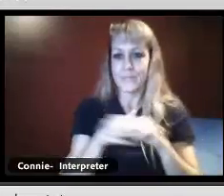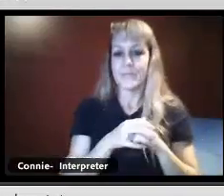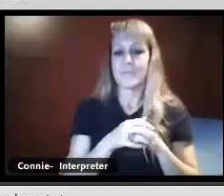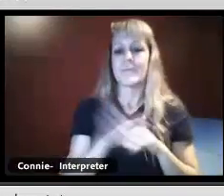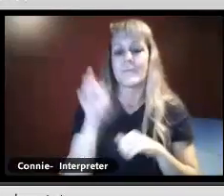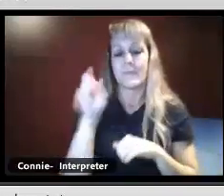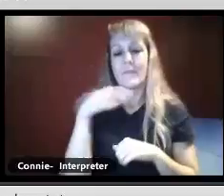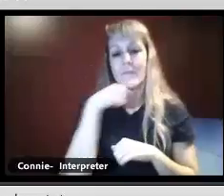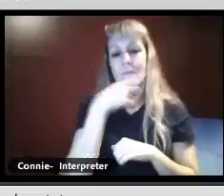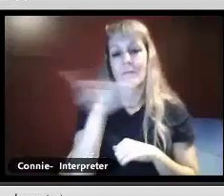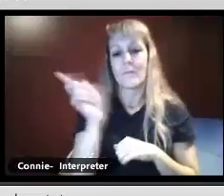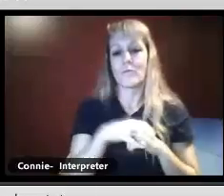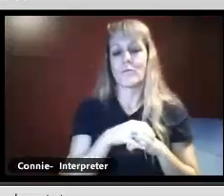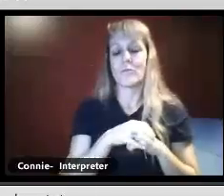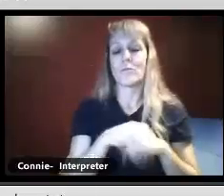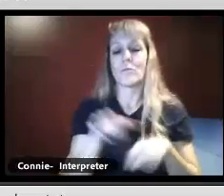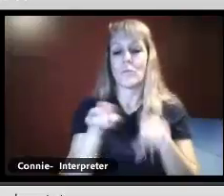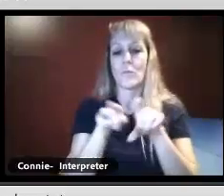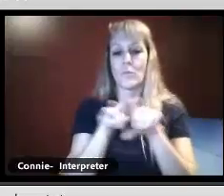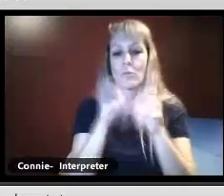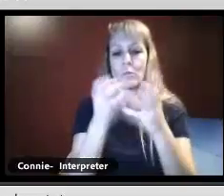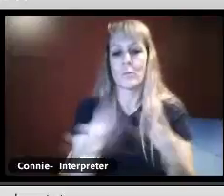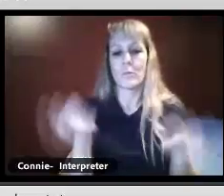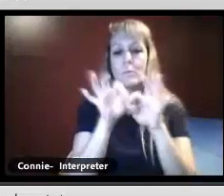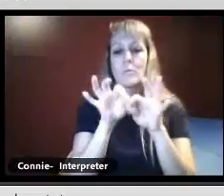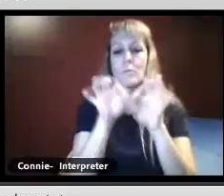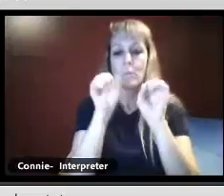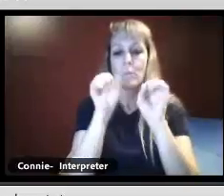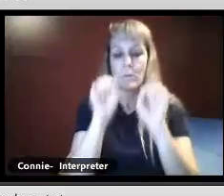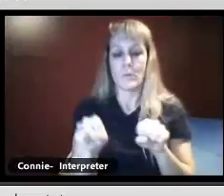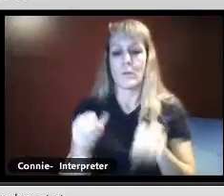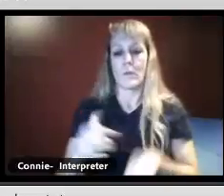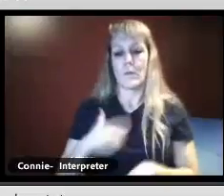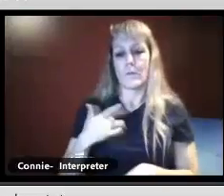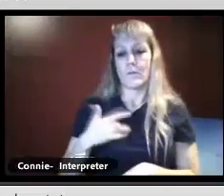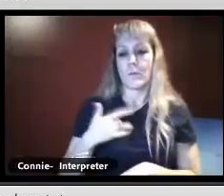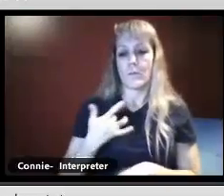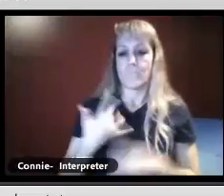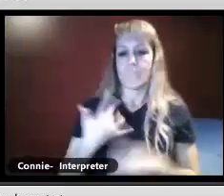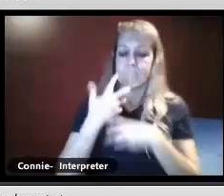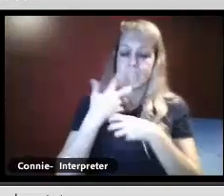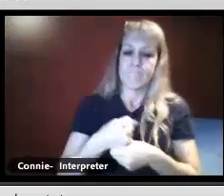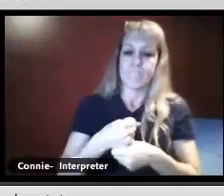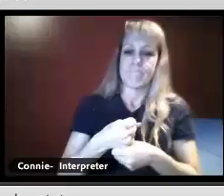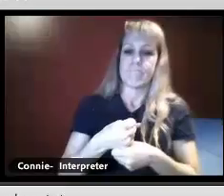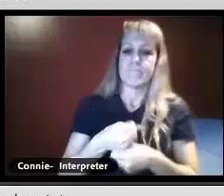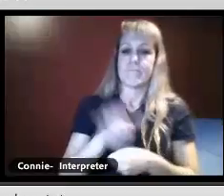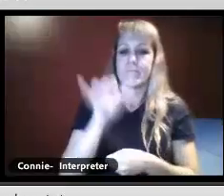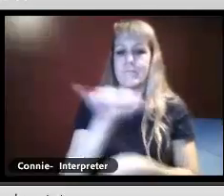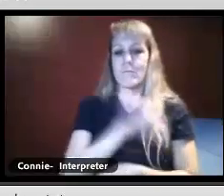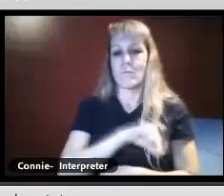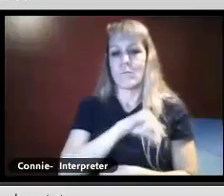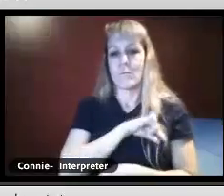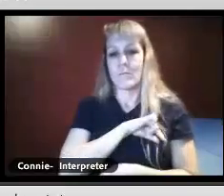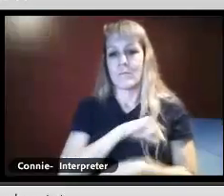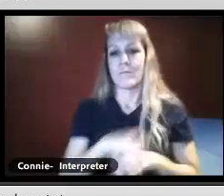to your attention, but we also, very importantly, can feel confident about its quality.